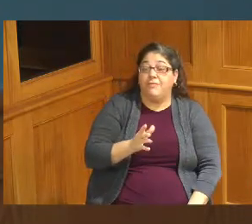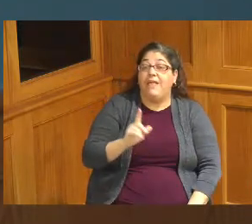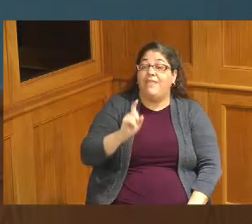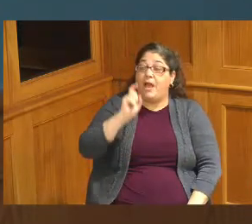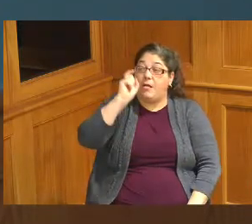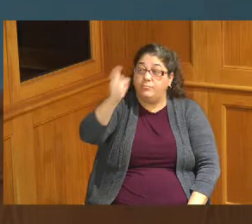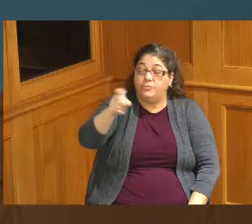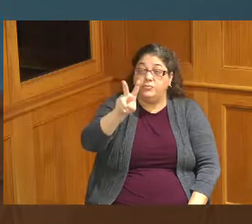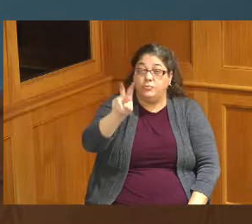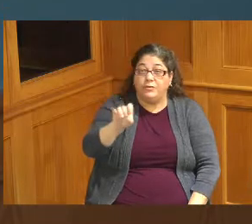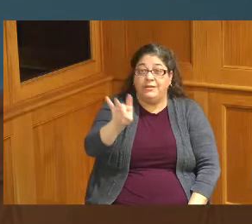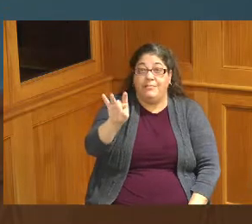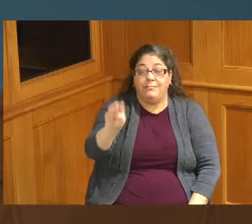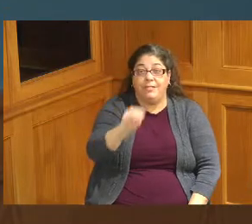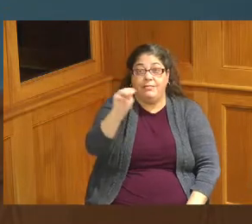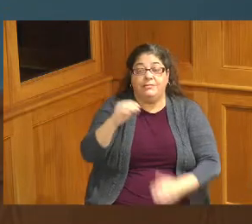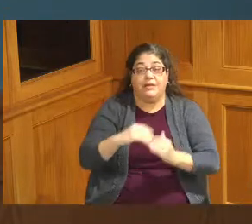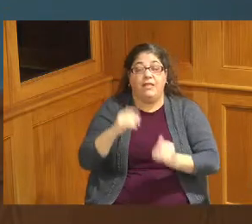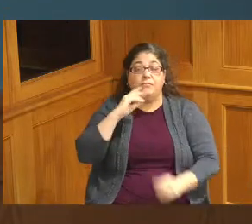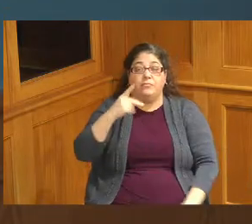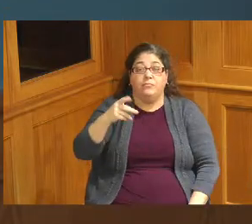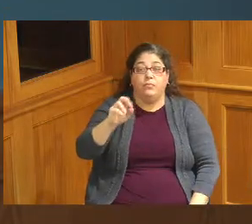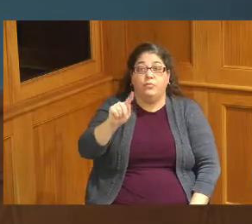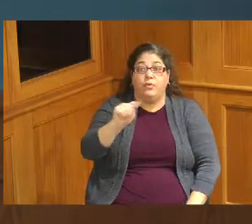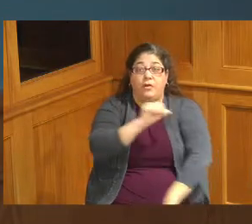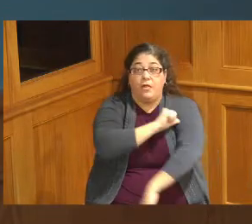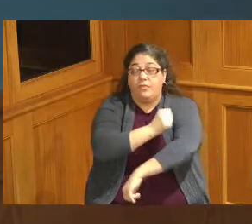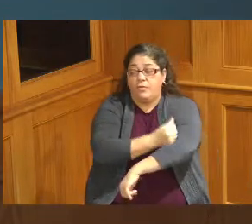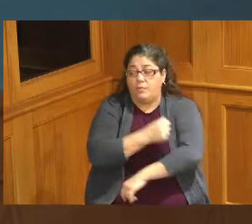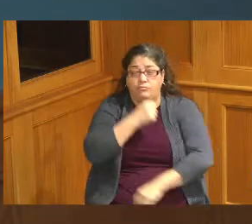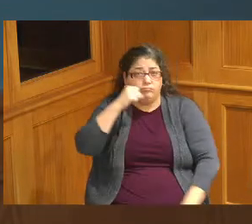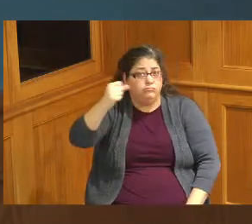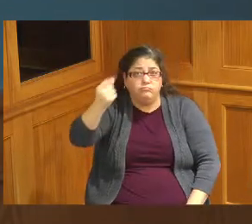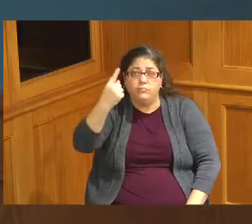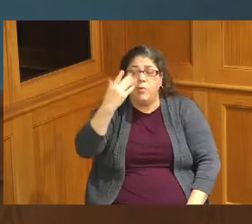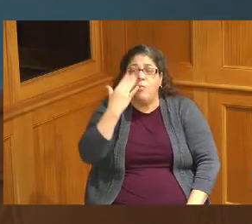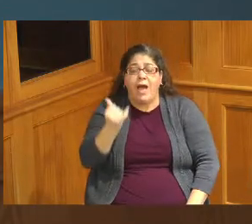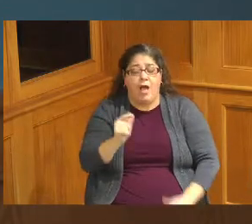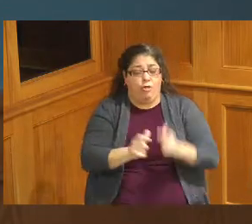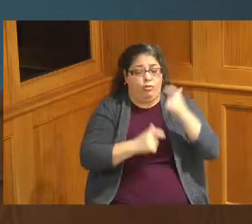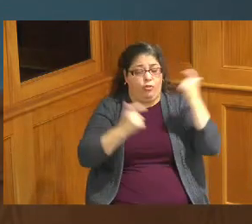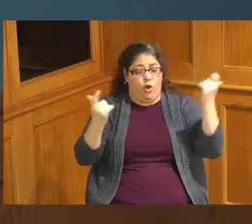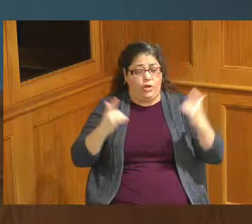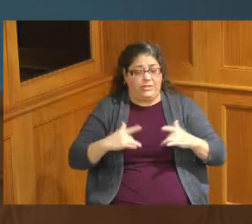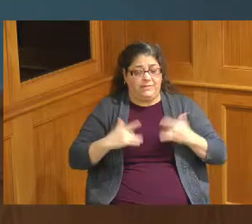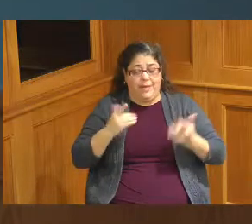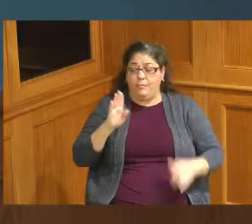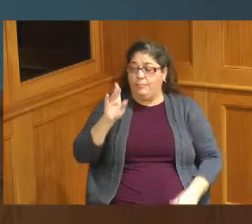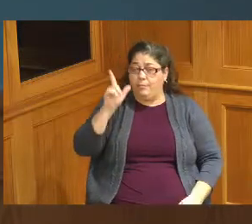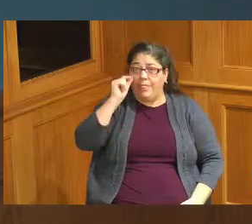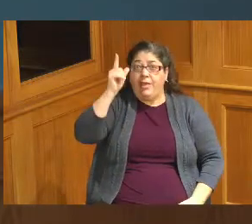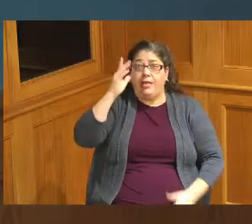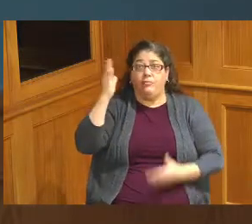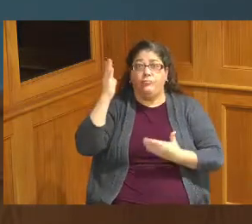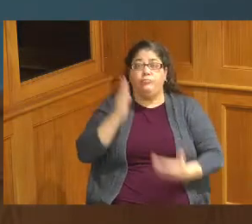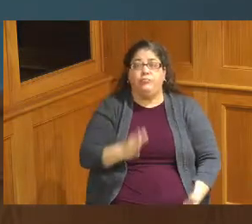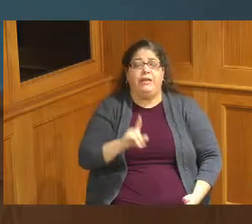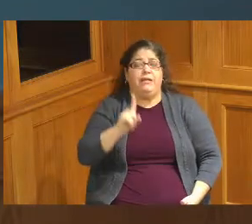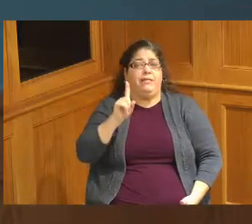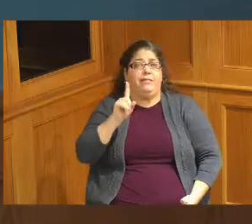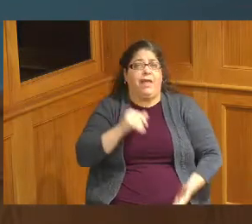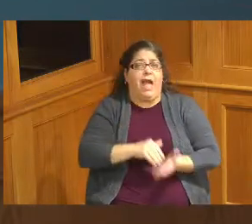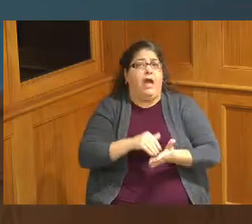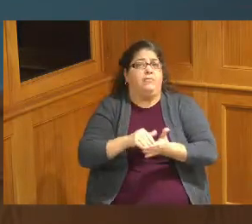$2.8 million for the Port Authority. I don't see why these large event grants where you have Blink that's bringing in thousands